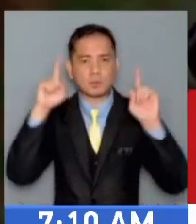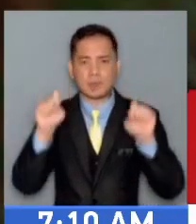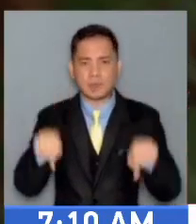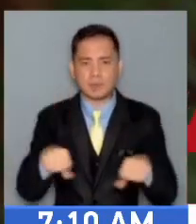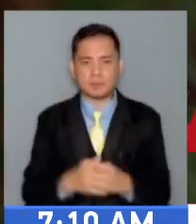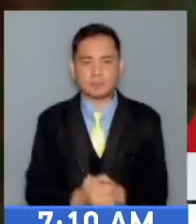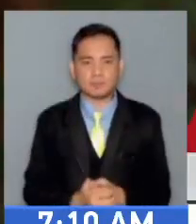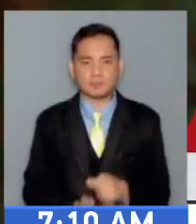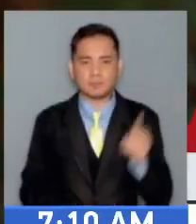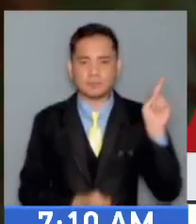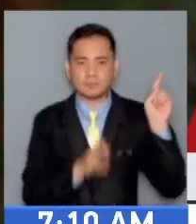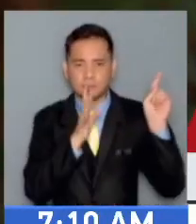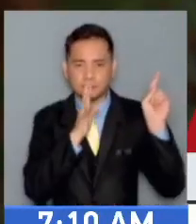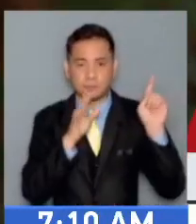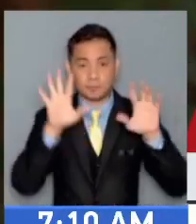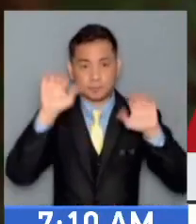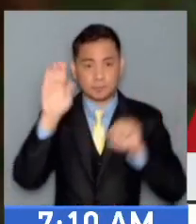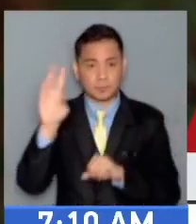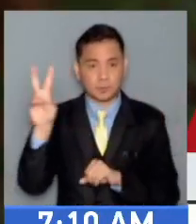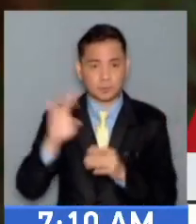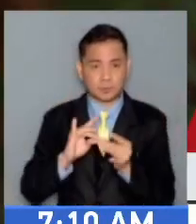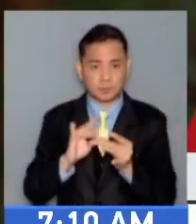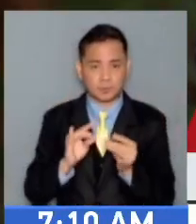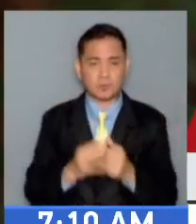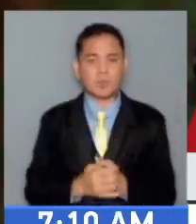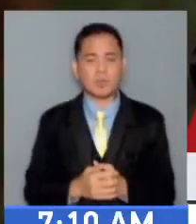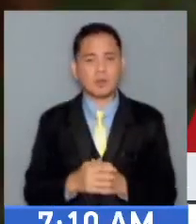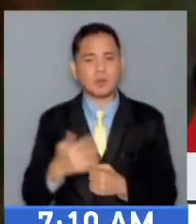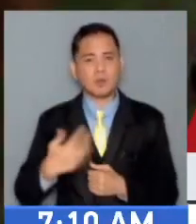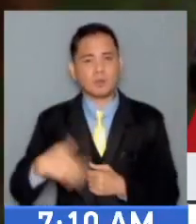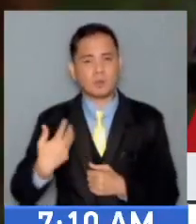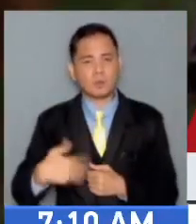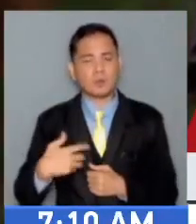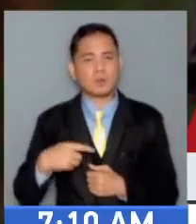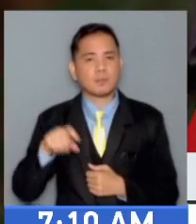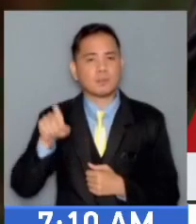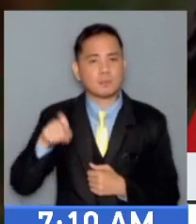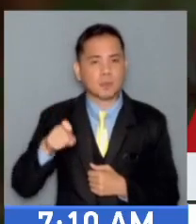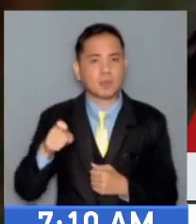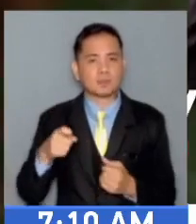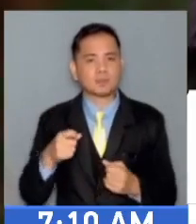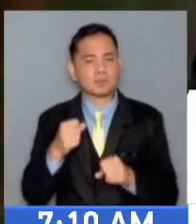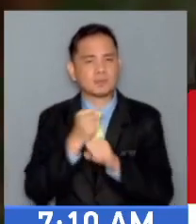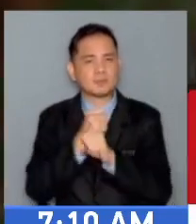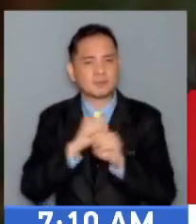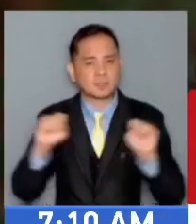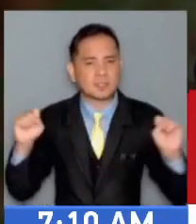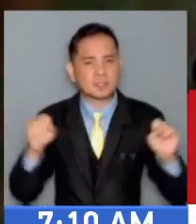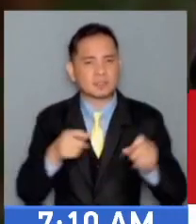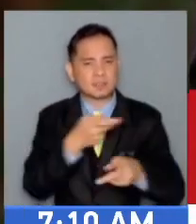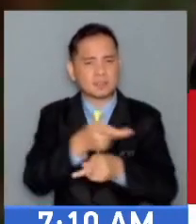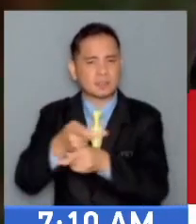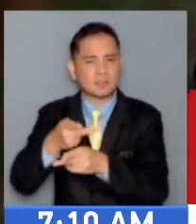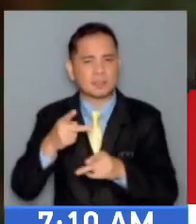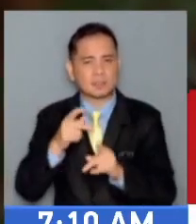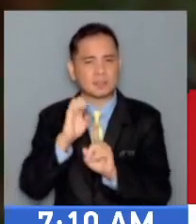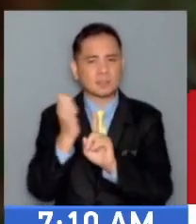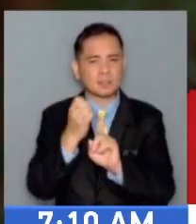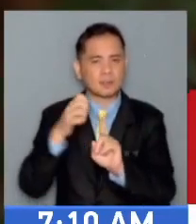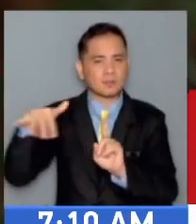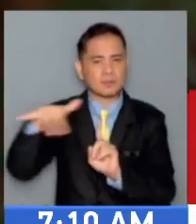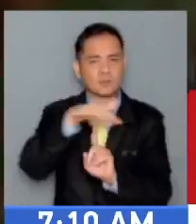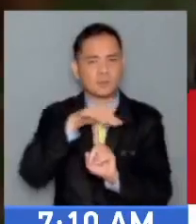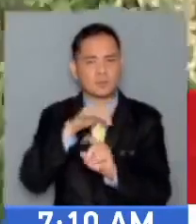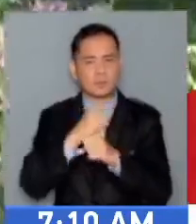ang bawat isa sa atin ay magkaroon ng malalim na kamalayan sa pag-iingat sa ating kalikasan para matugunan din ang banta ng nagbabagong